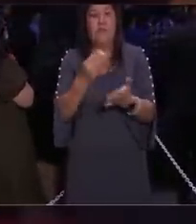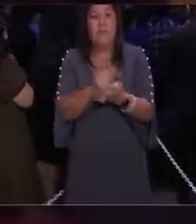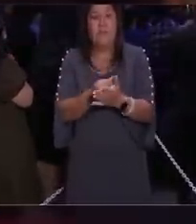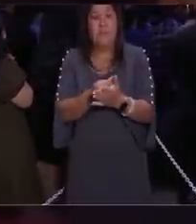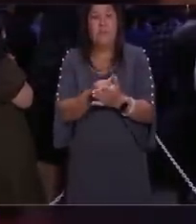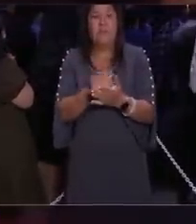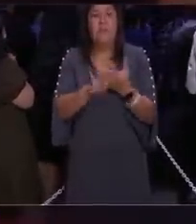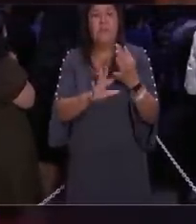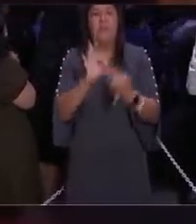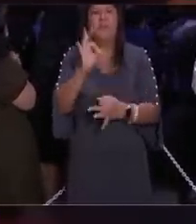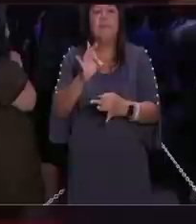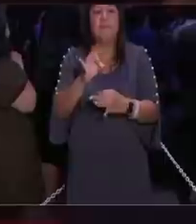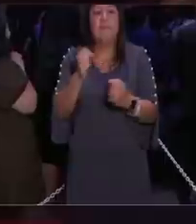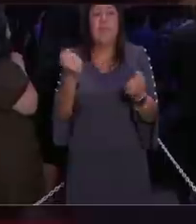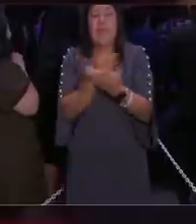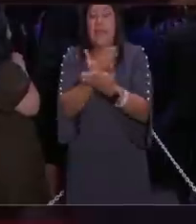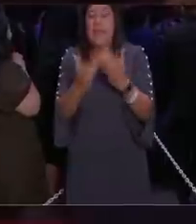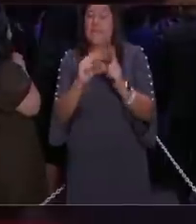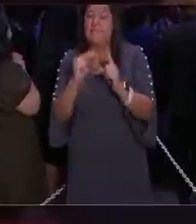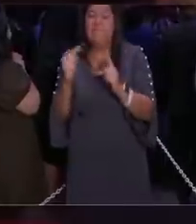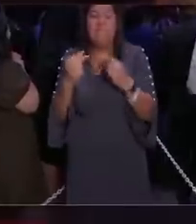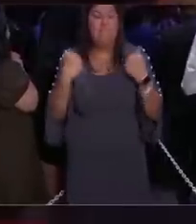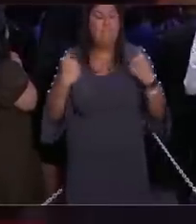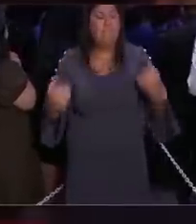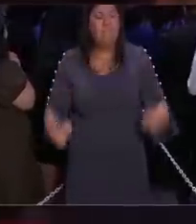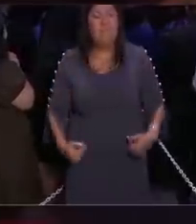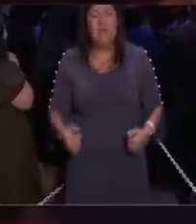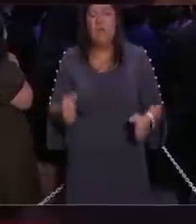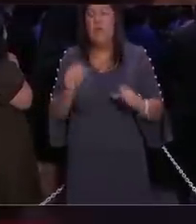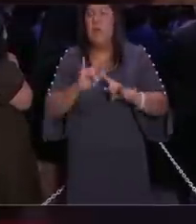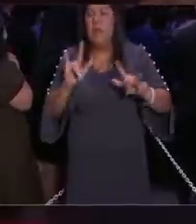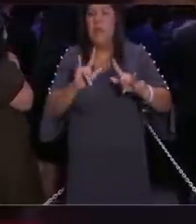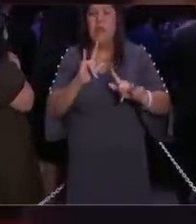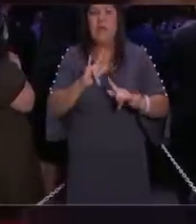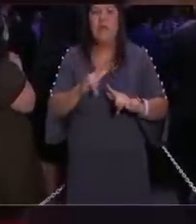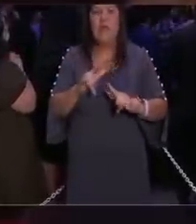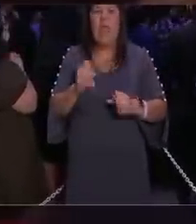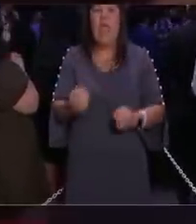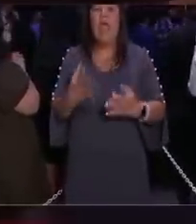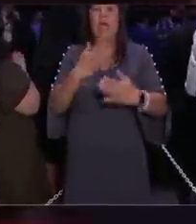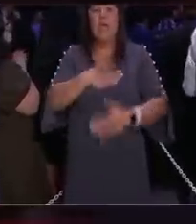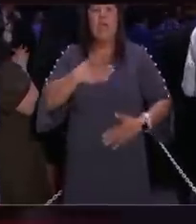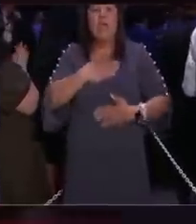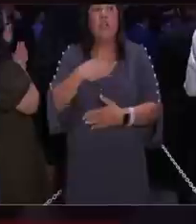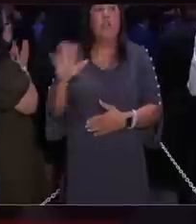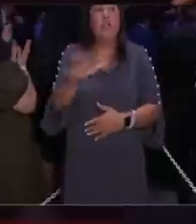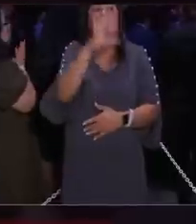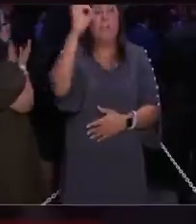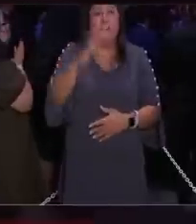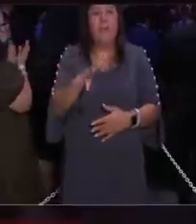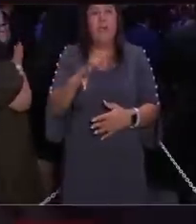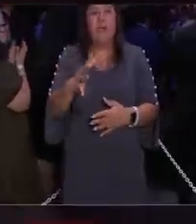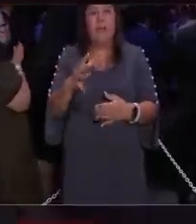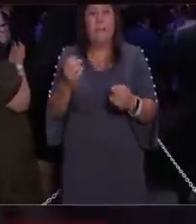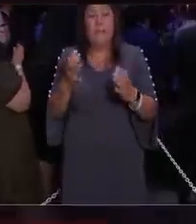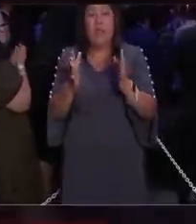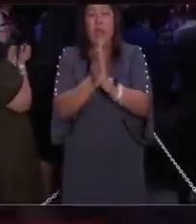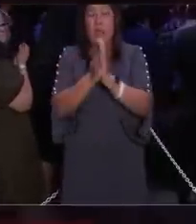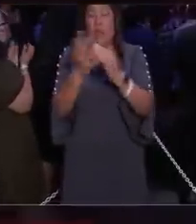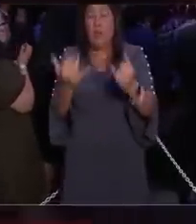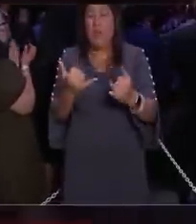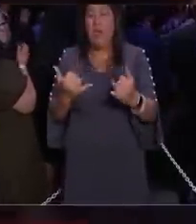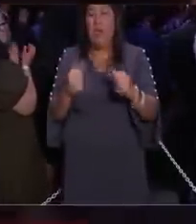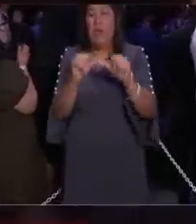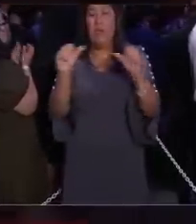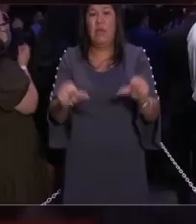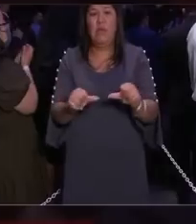financially, spiritually, in every way, physically. We love and appreciate. How many of you appreciate your pastor? Many of them are praying with you here at